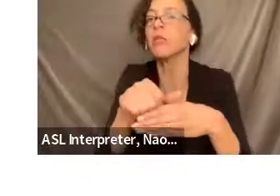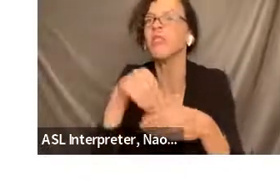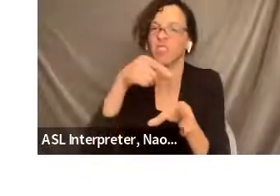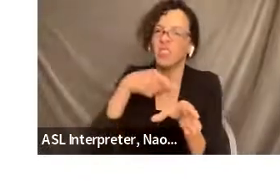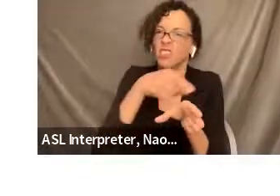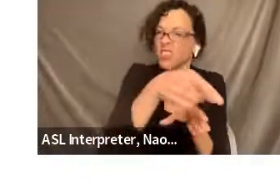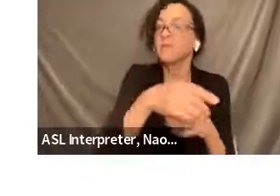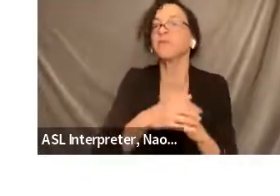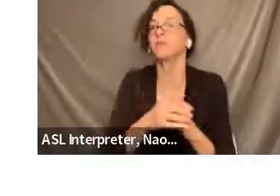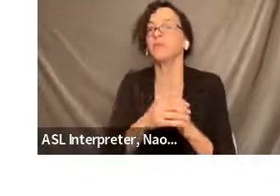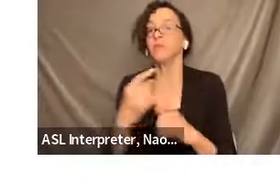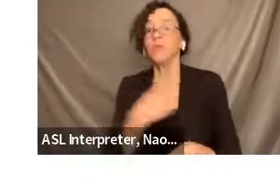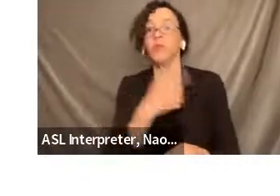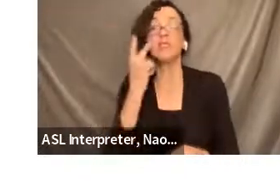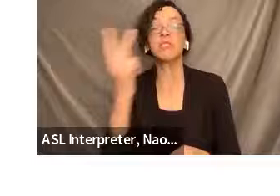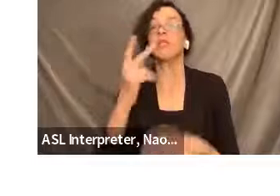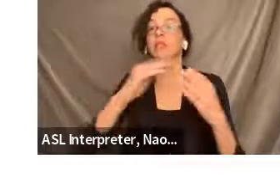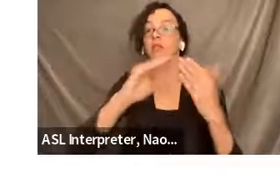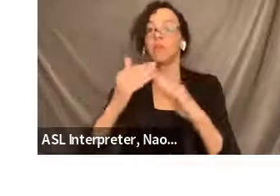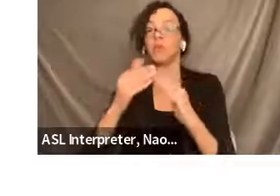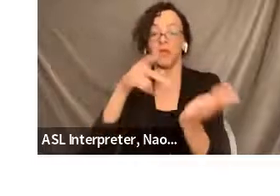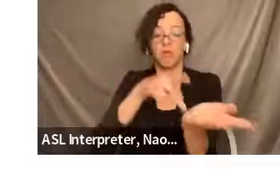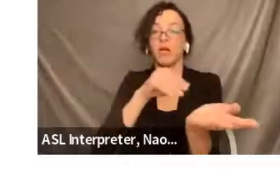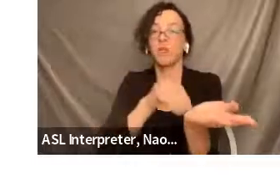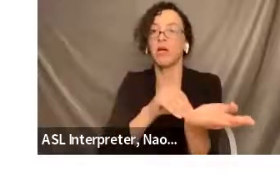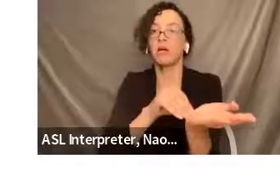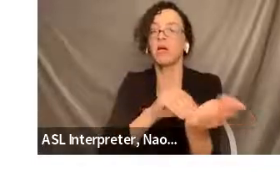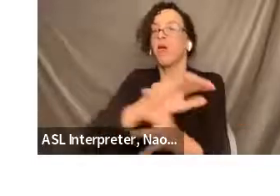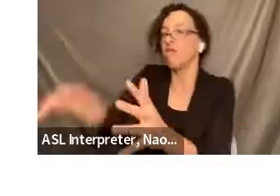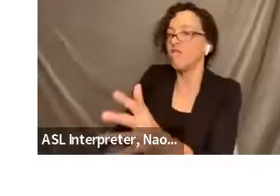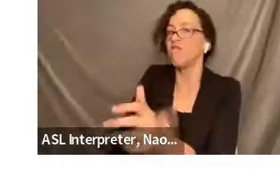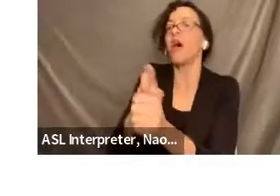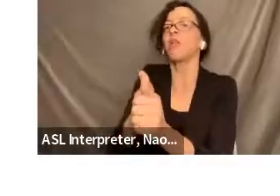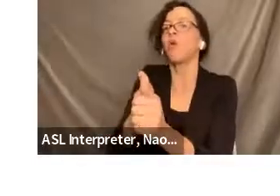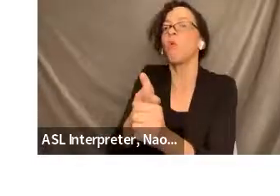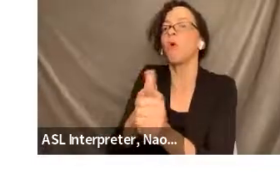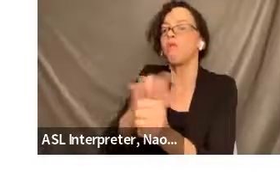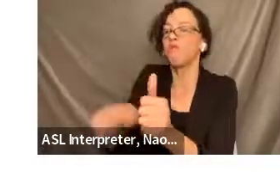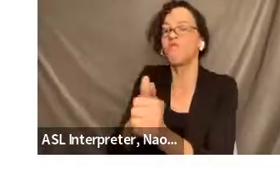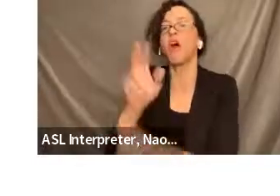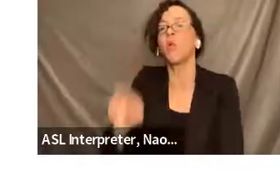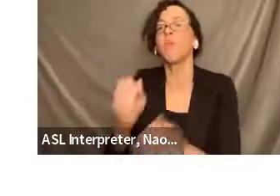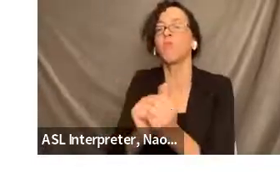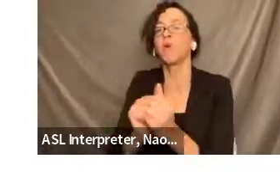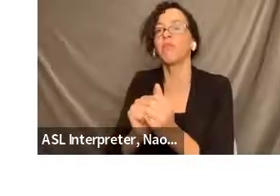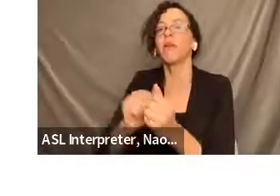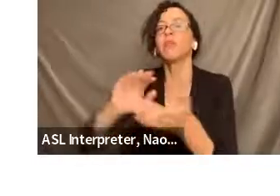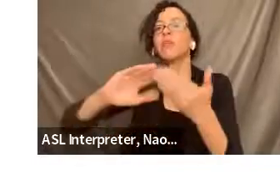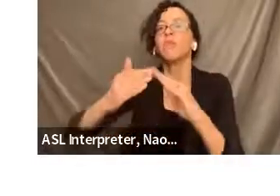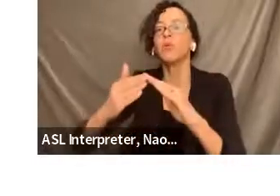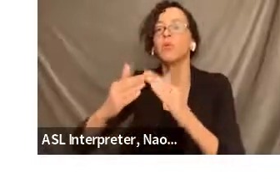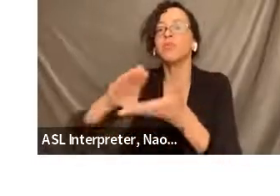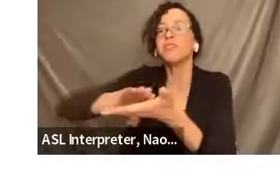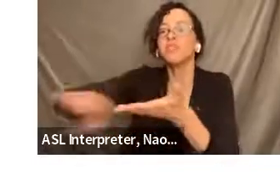the community paramedic following up with the discharge process. So let's say Mrs. Jones has congestive